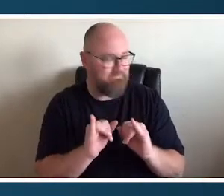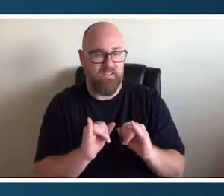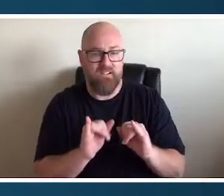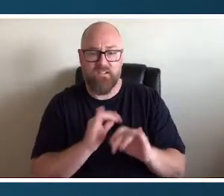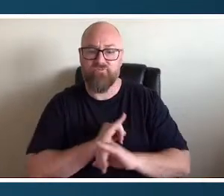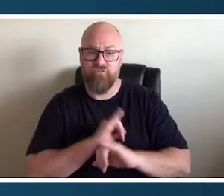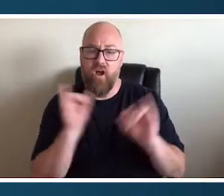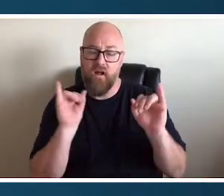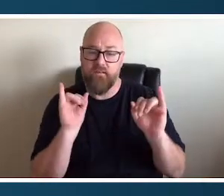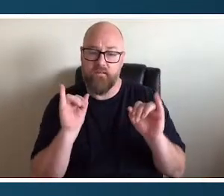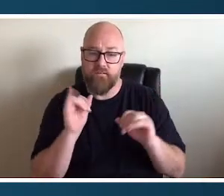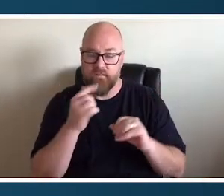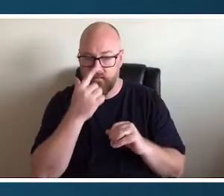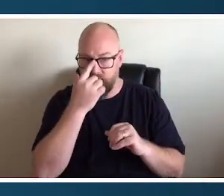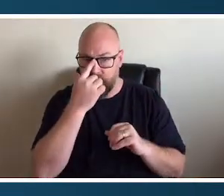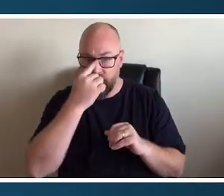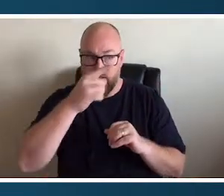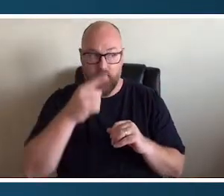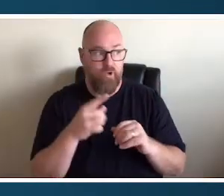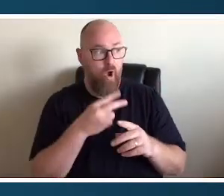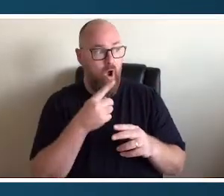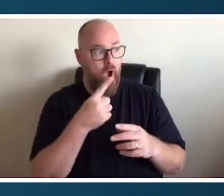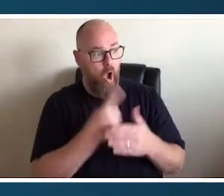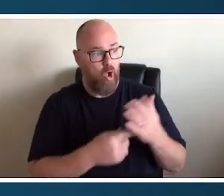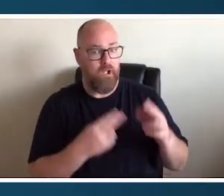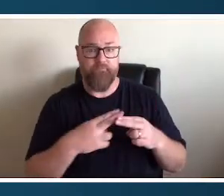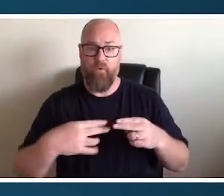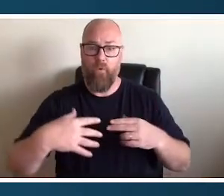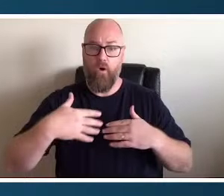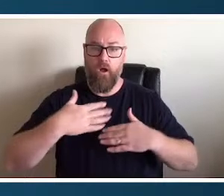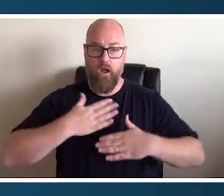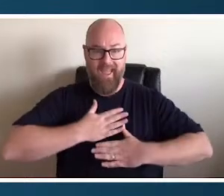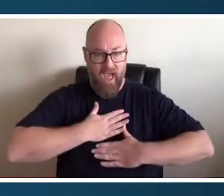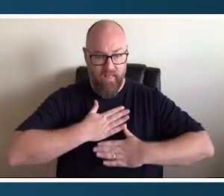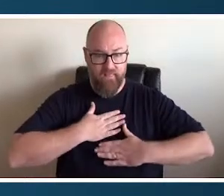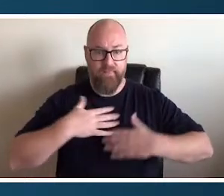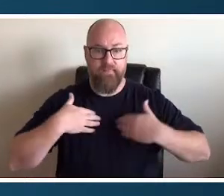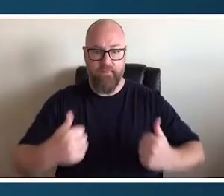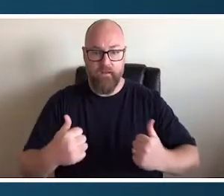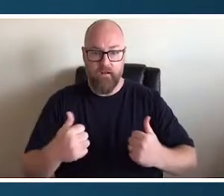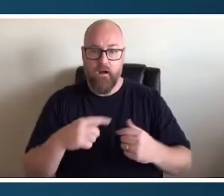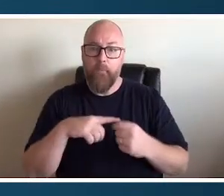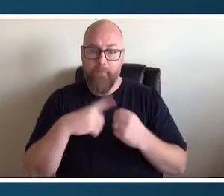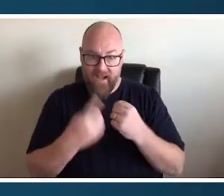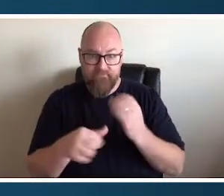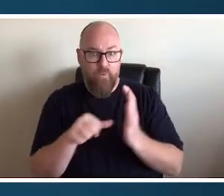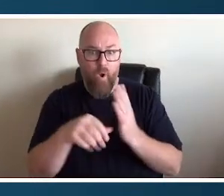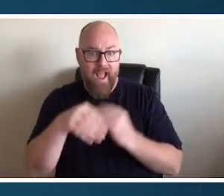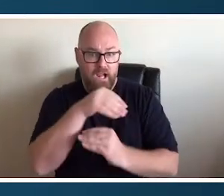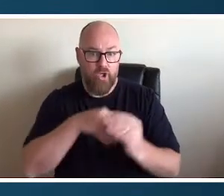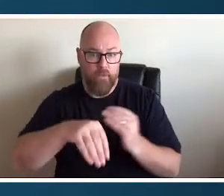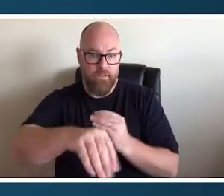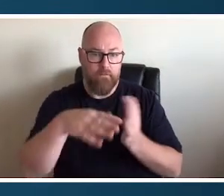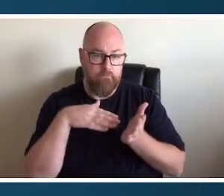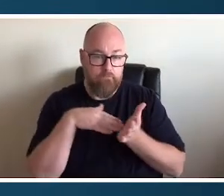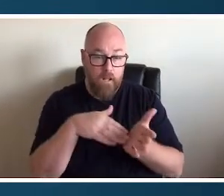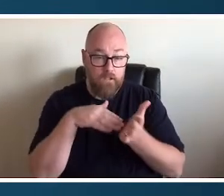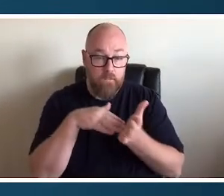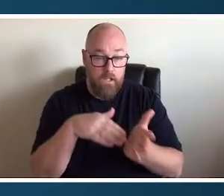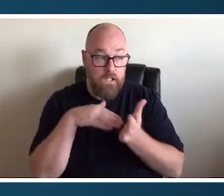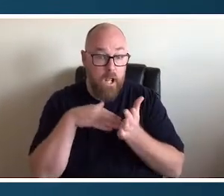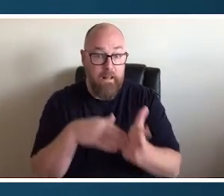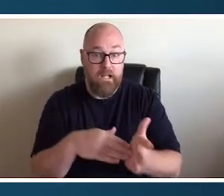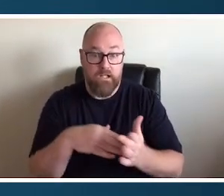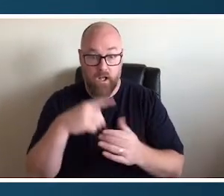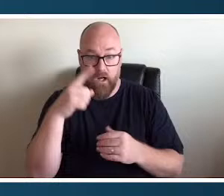crisis, not only from a public health perspective, from an economic perspective. Millions and millions of people lost their